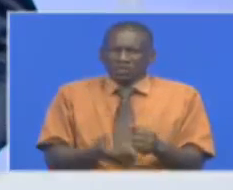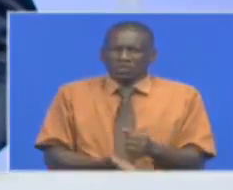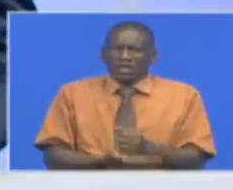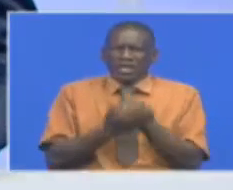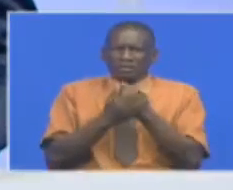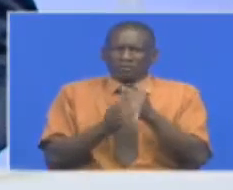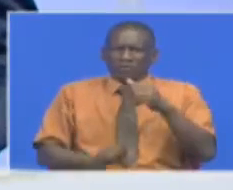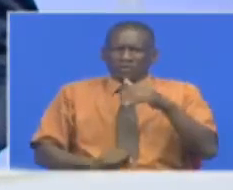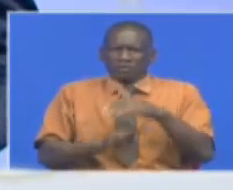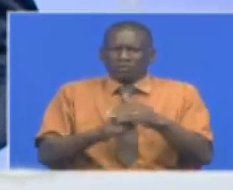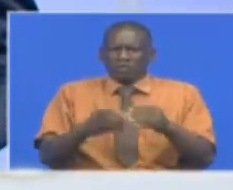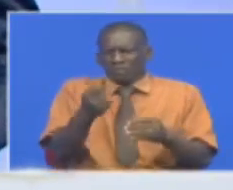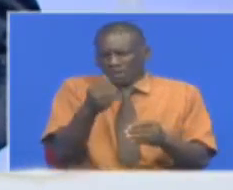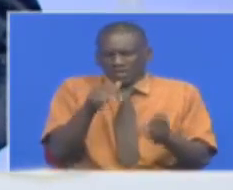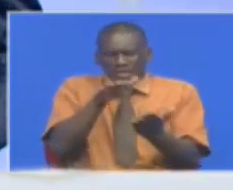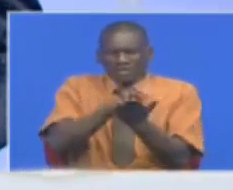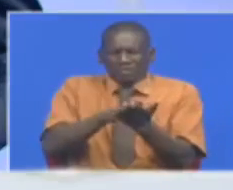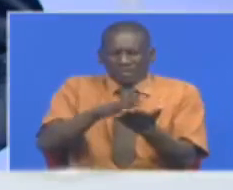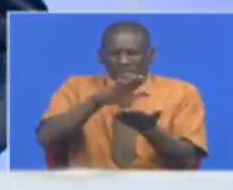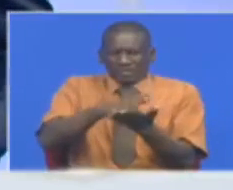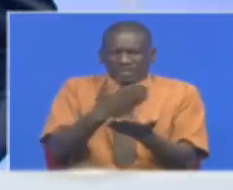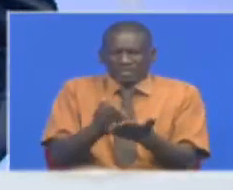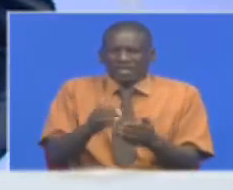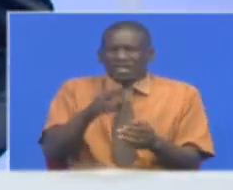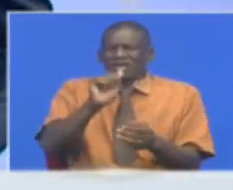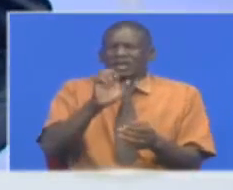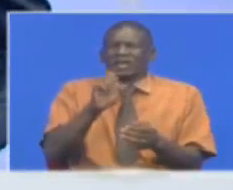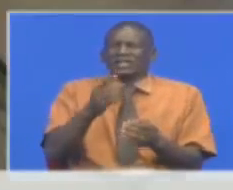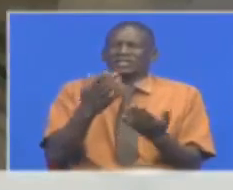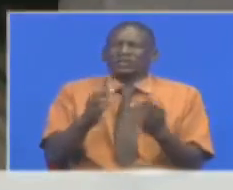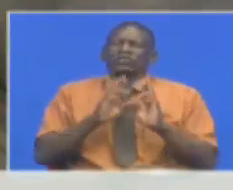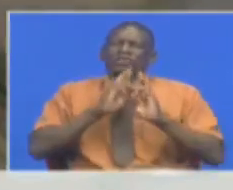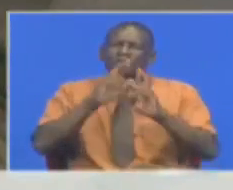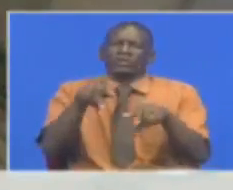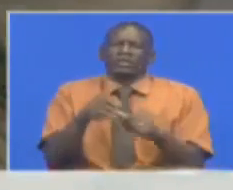will help boost equity in the banking sector. Alex Mwangi now reports.